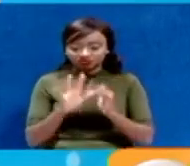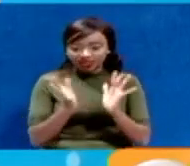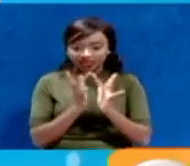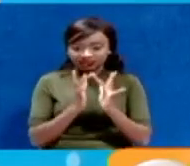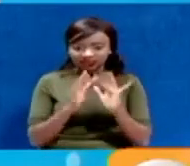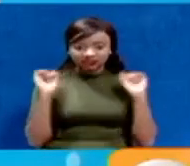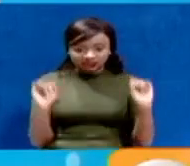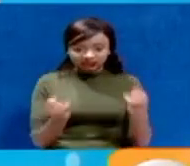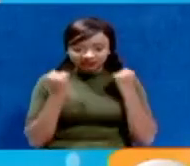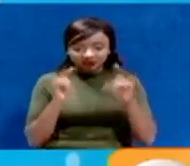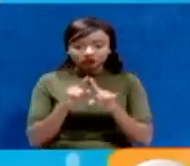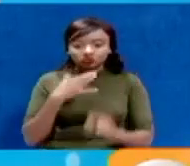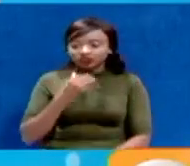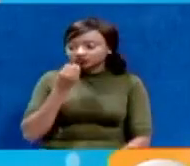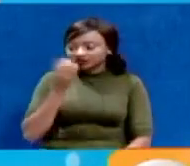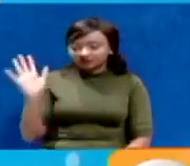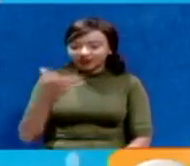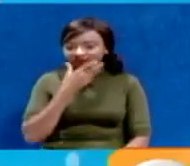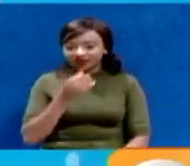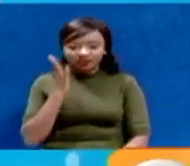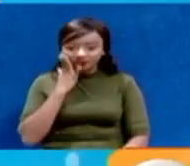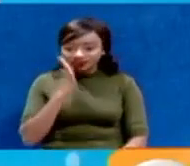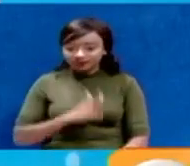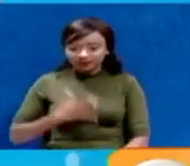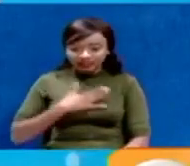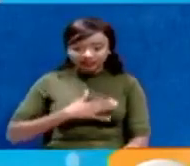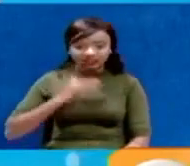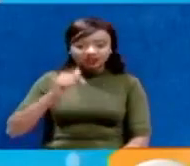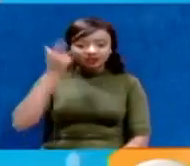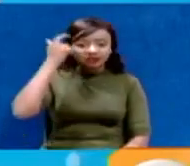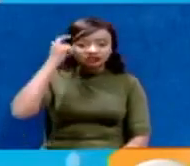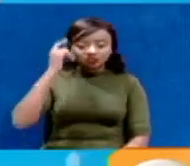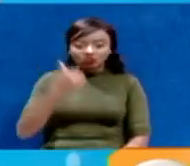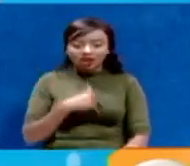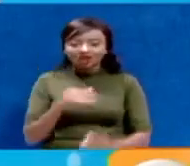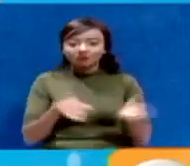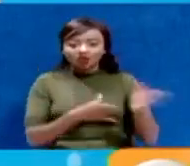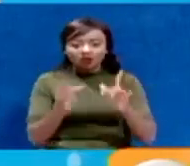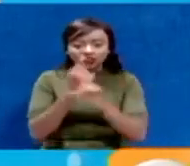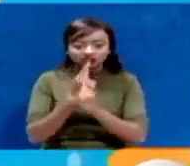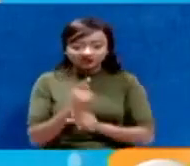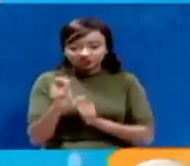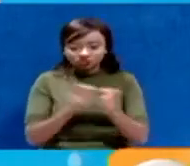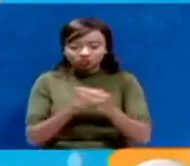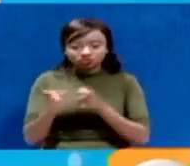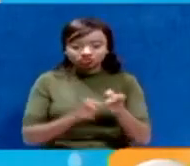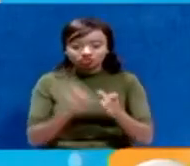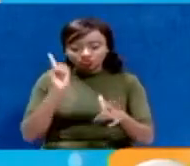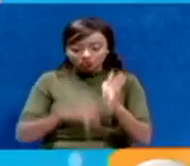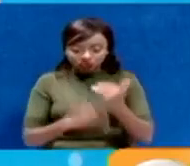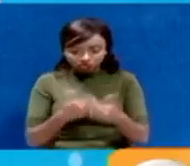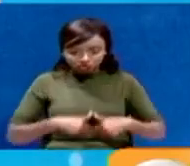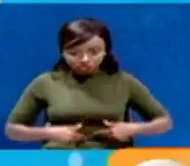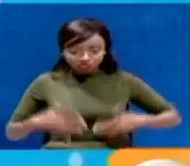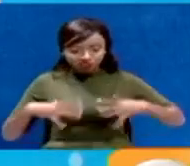and therefore we want parents to know that there are methods of being able to control also, you know, what is viewable for the